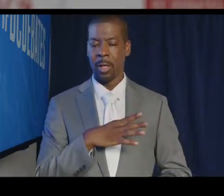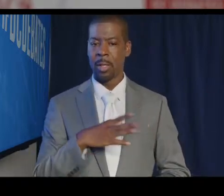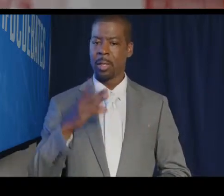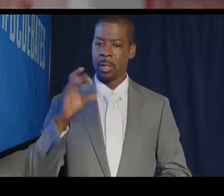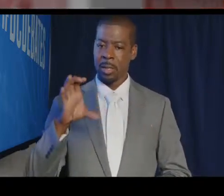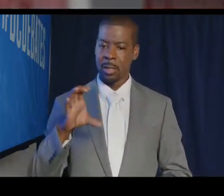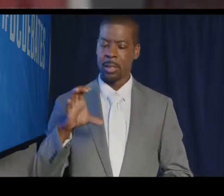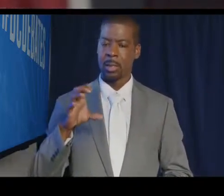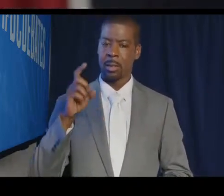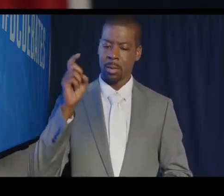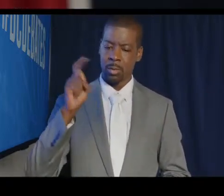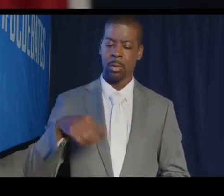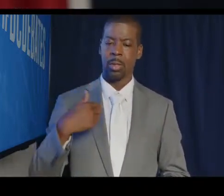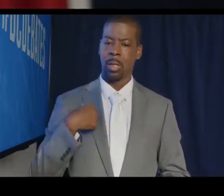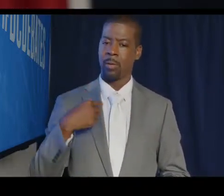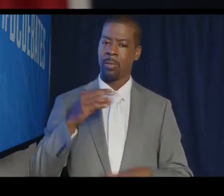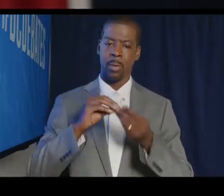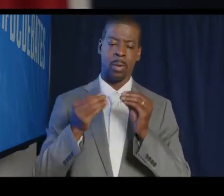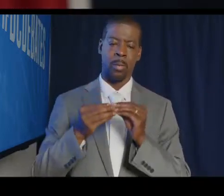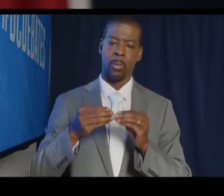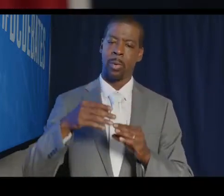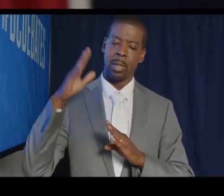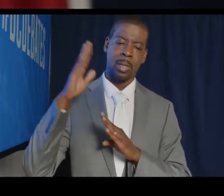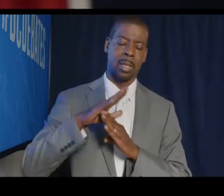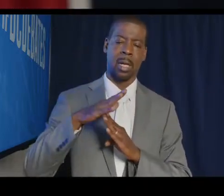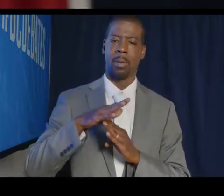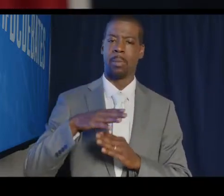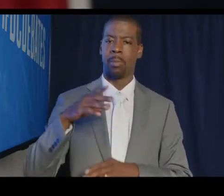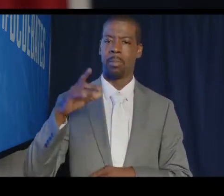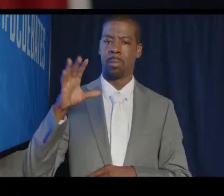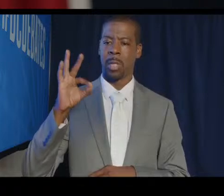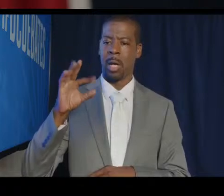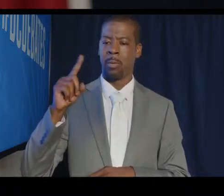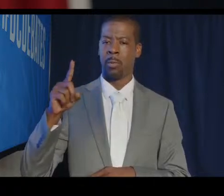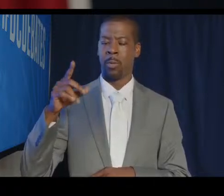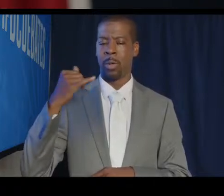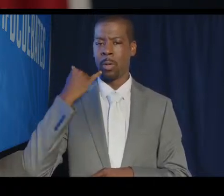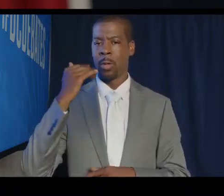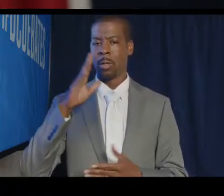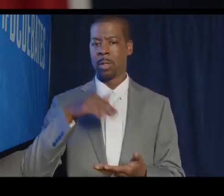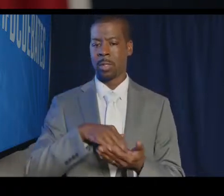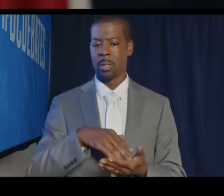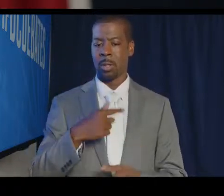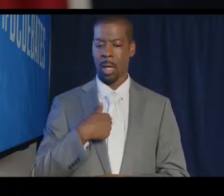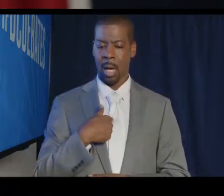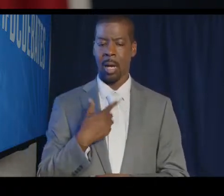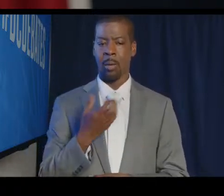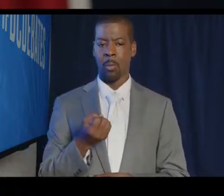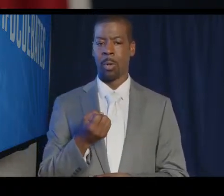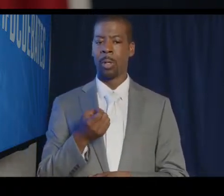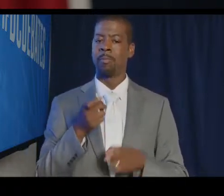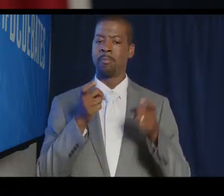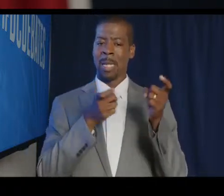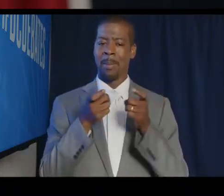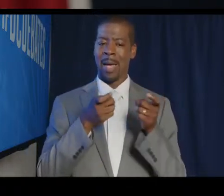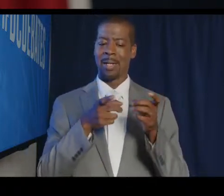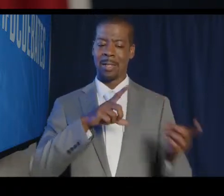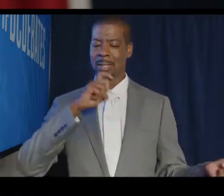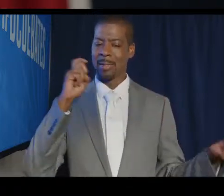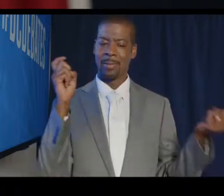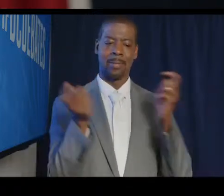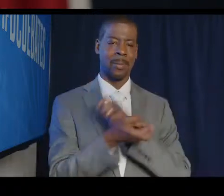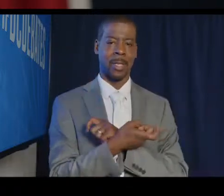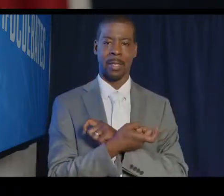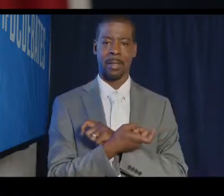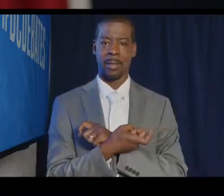do it, then we need new leadership. What I have proposed and what I'm fighting for is a full management overhaul similar to what we did with